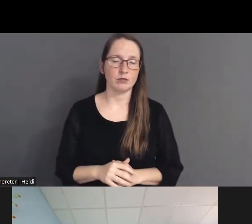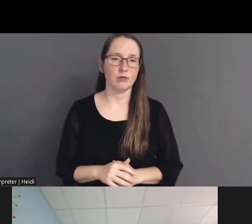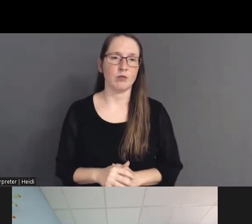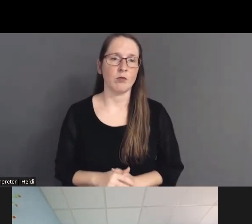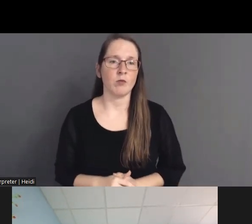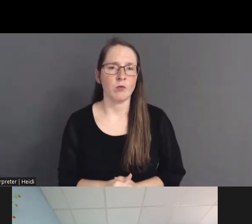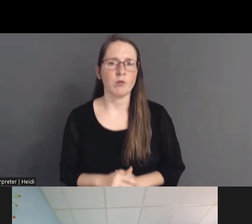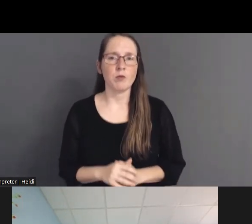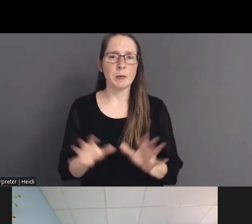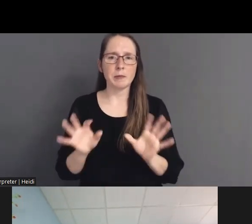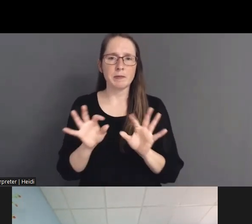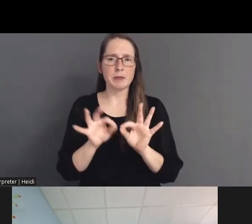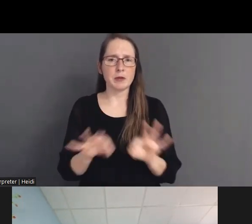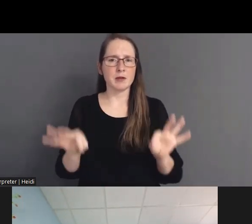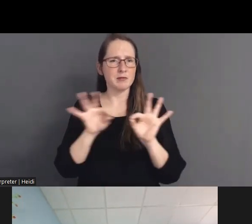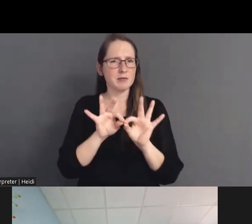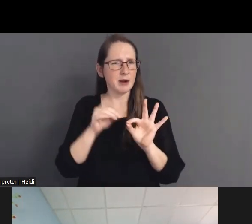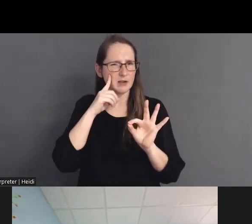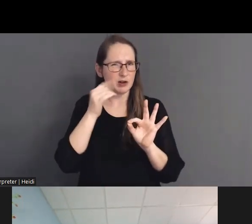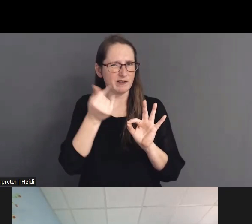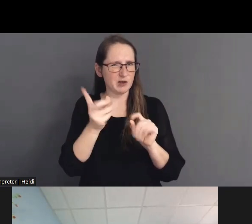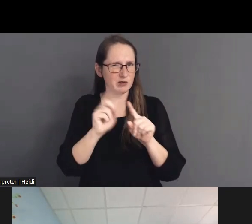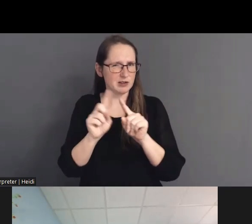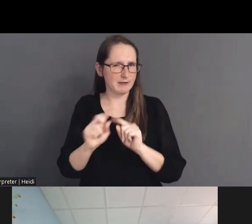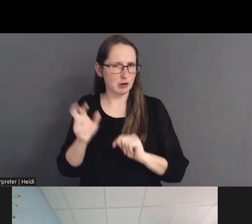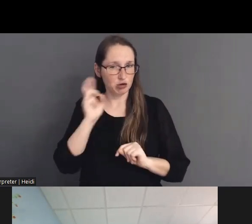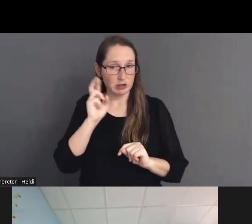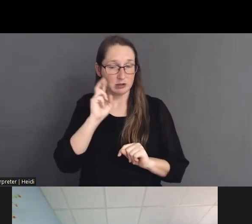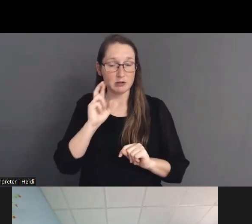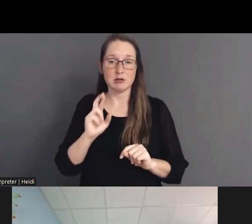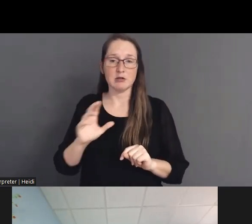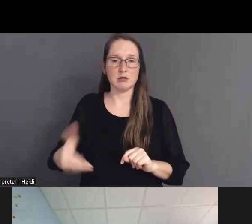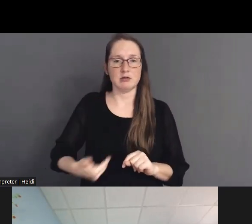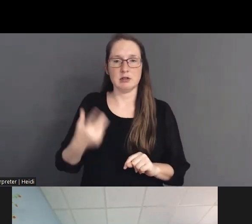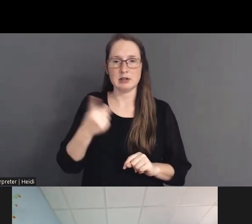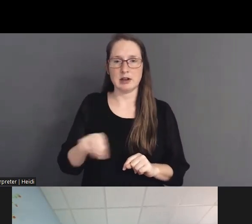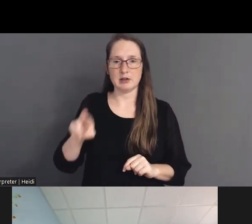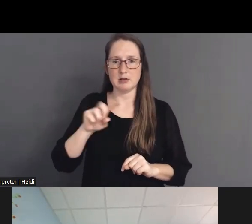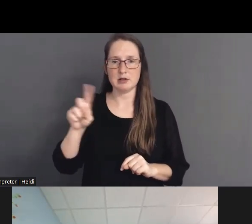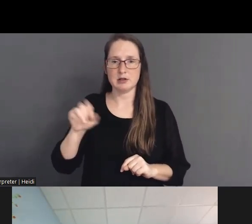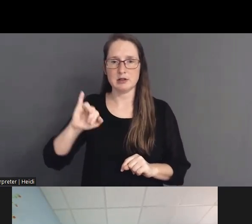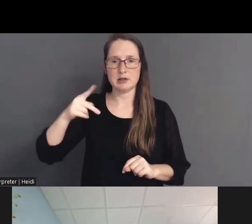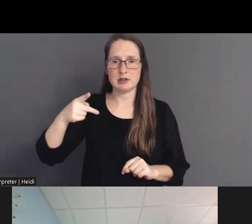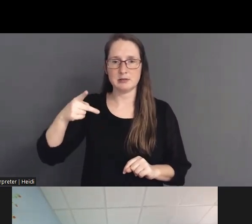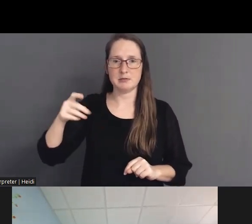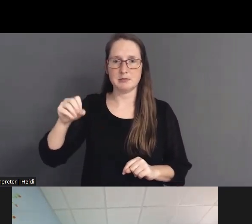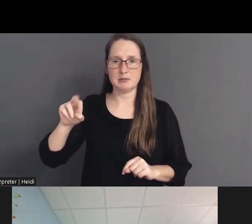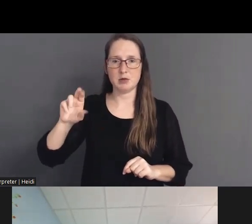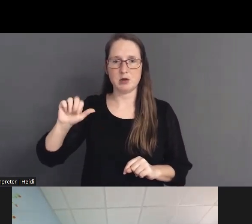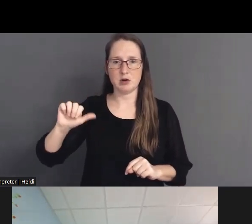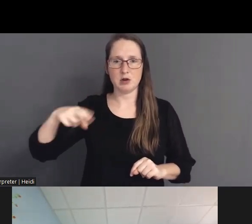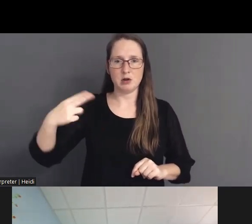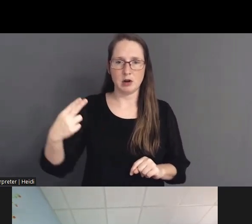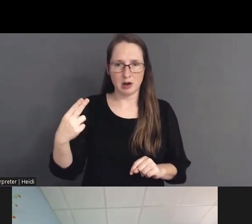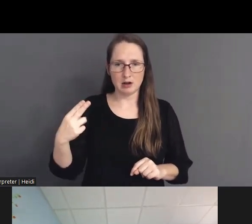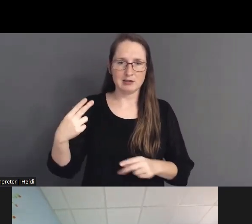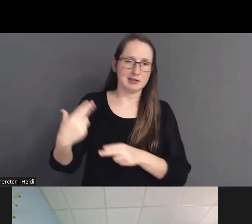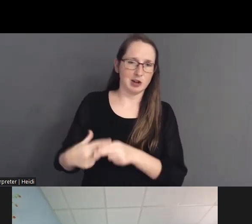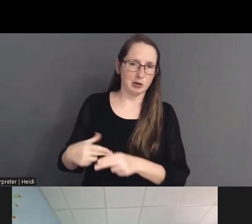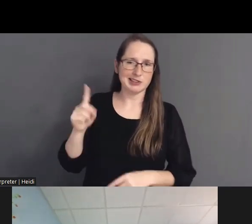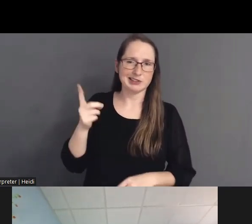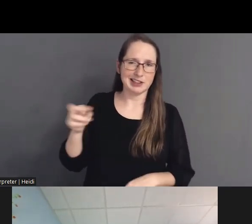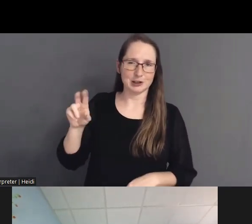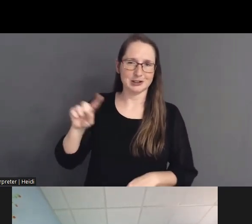So it is important to me for a couple of reasons. So as an introduction, I am Dr. Zipporah Levi-Shackleford. A lot of people call me Dr.